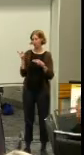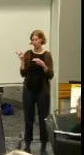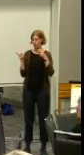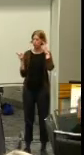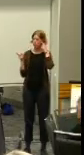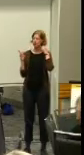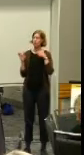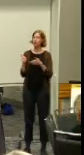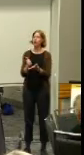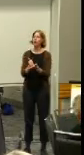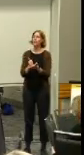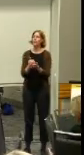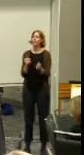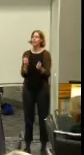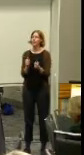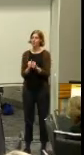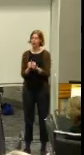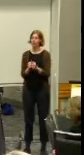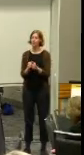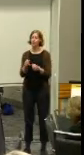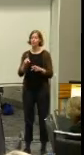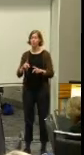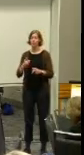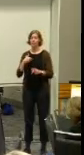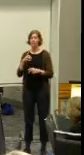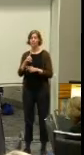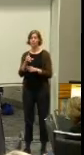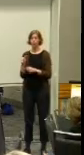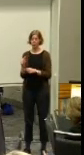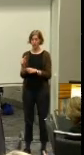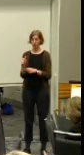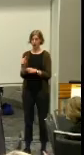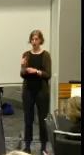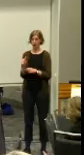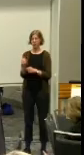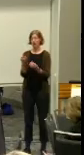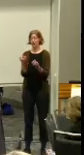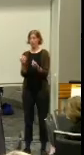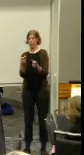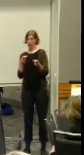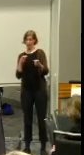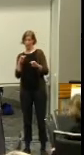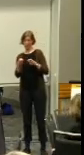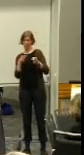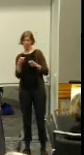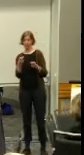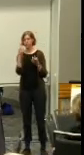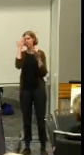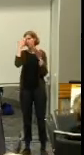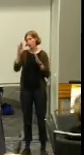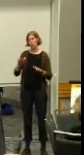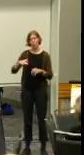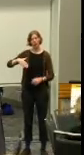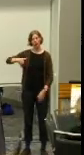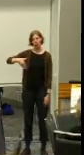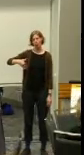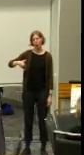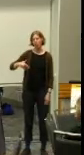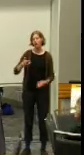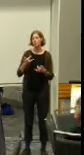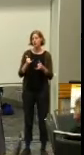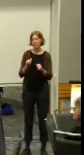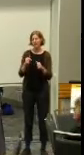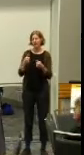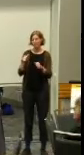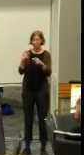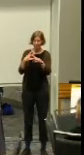to help us with folks with disabilities. And property management wise, we're not too sure. We're trying to work out what that looks like.